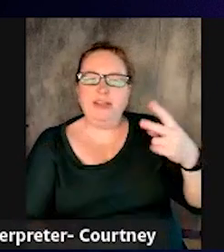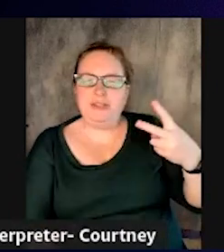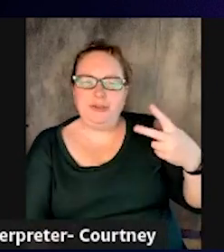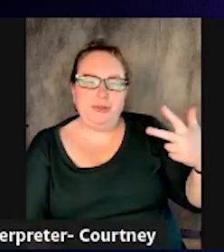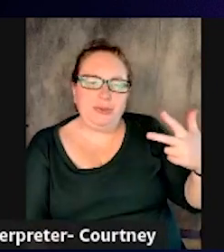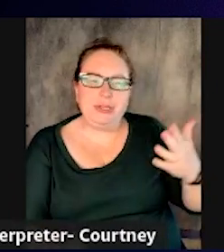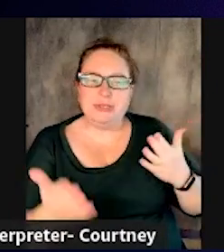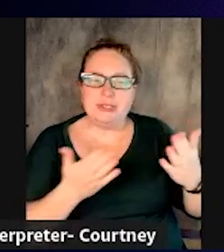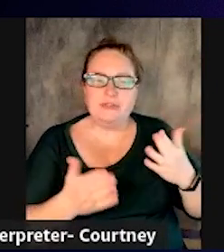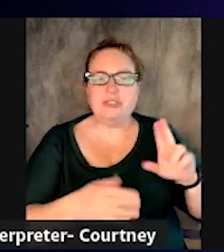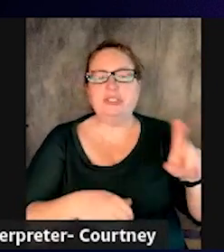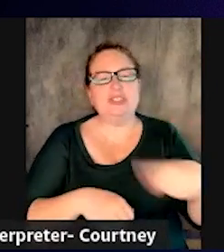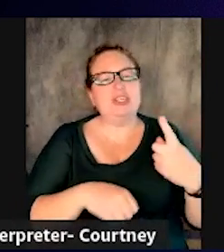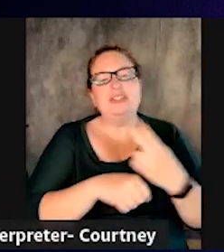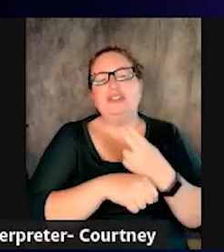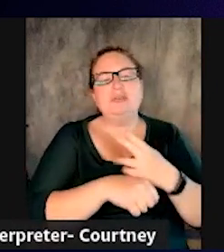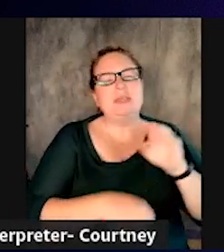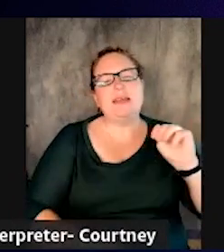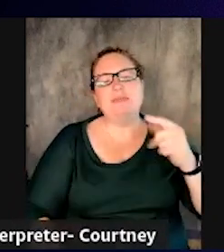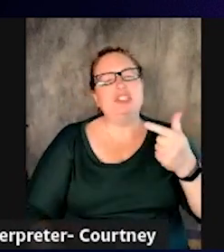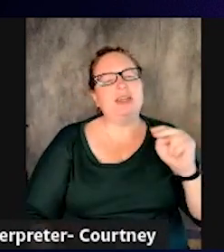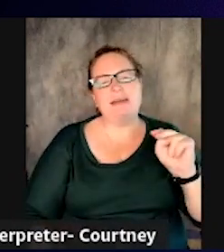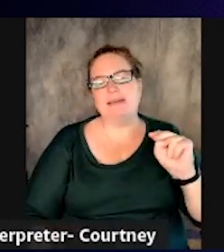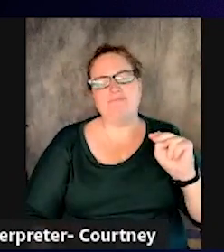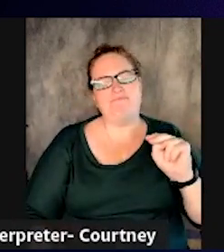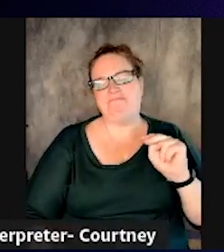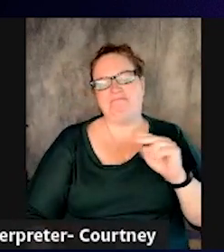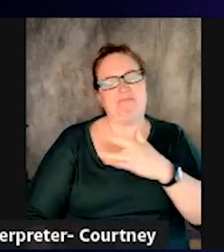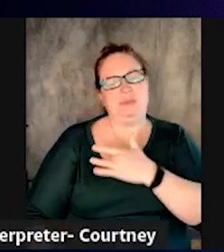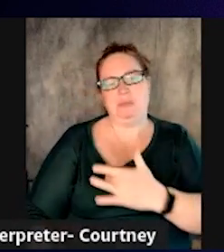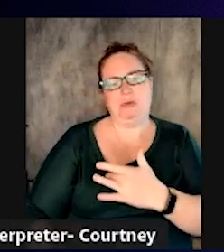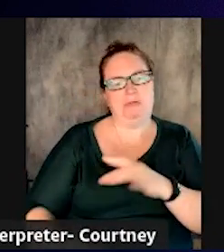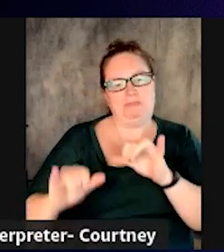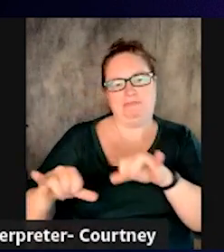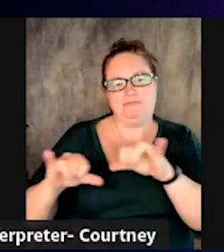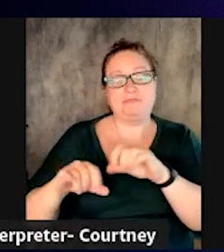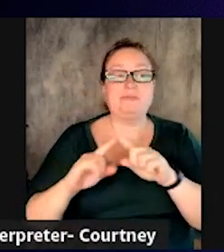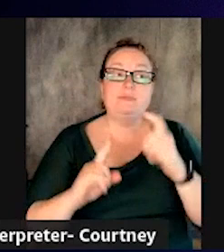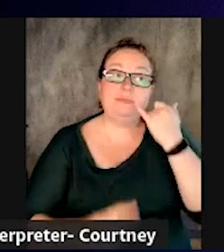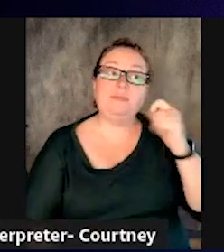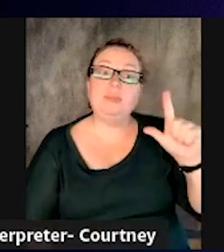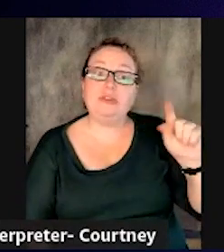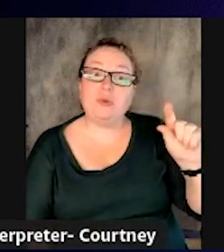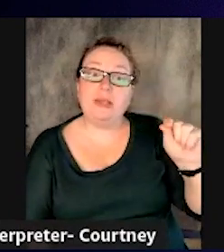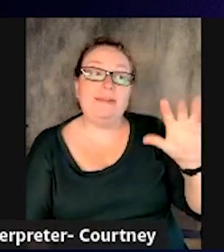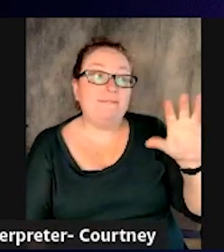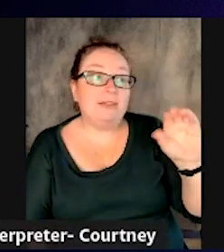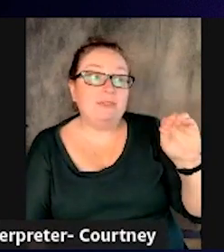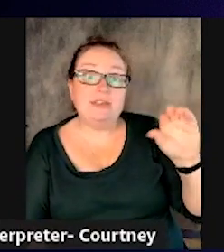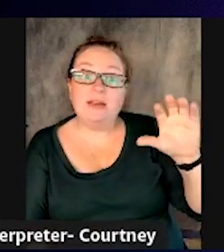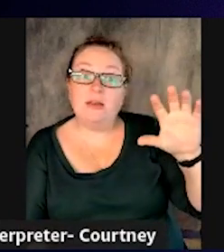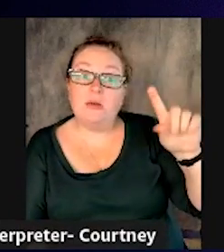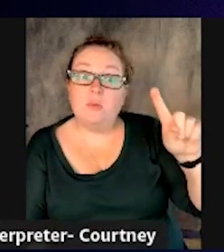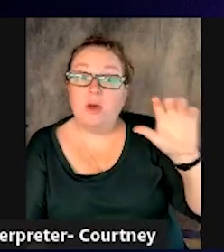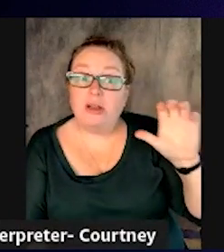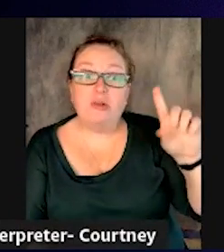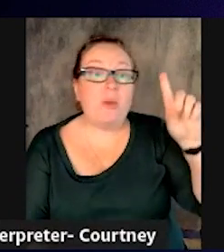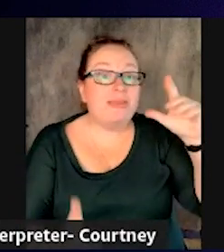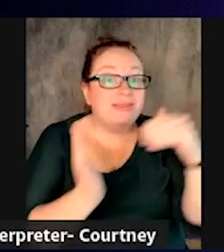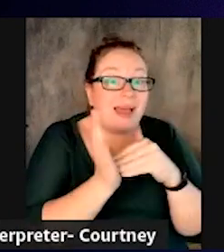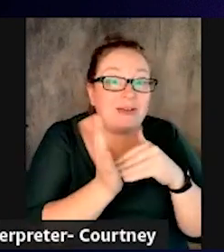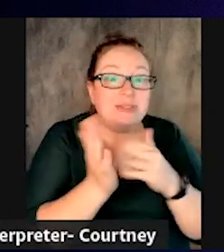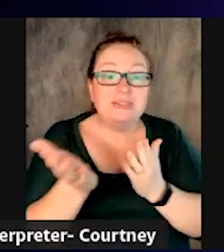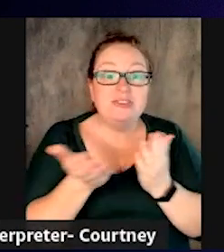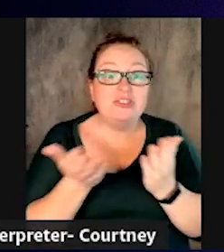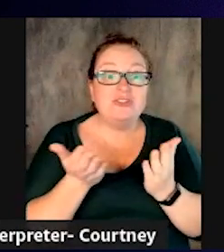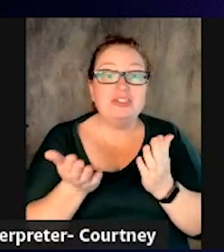use MGN the way it is. But if you have 20 servers, 50 servers, 100 servers, 1,000 servers, that's